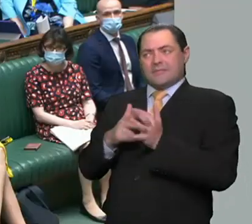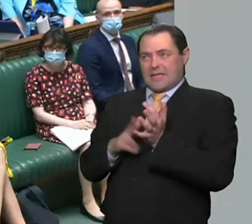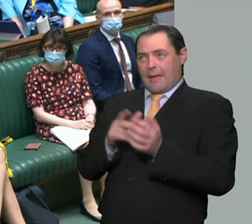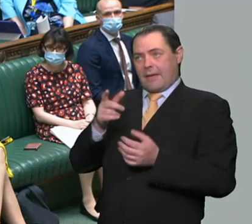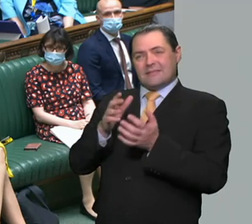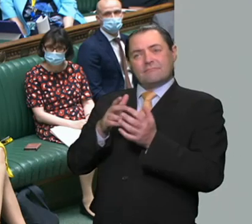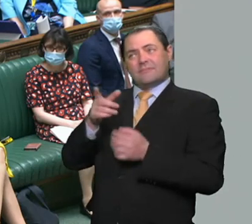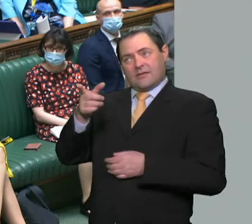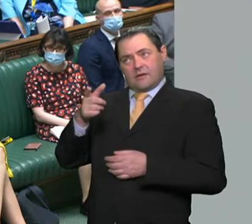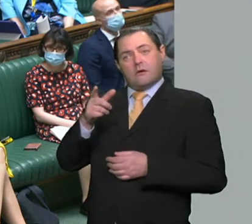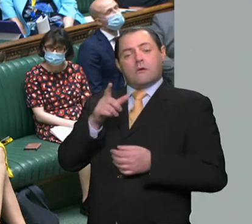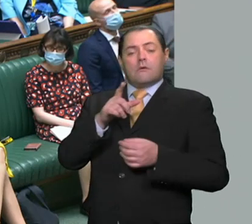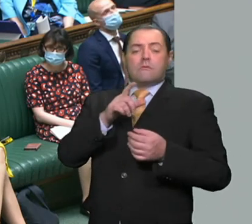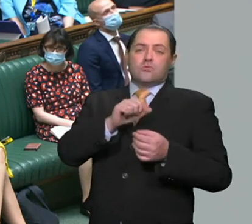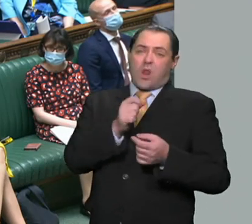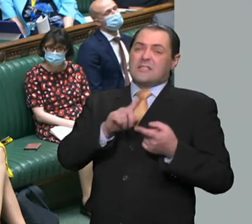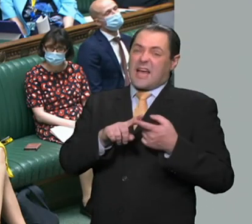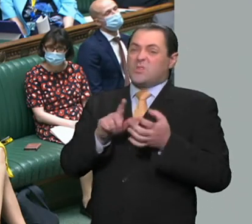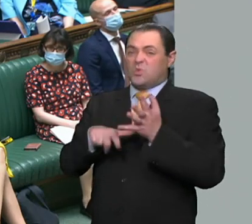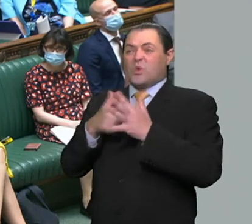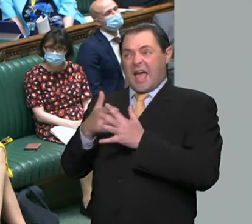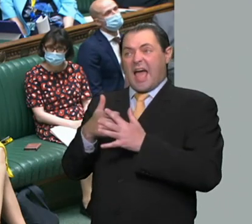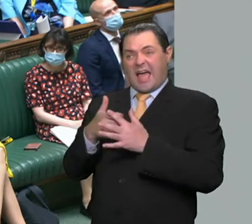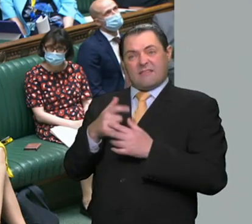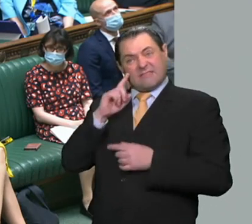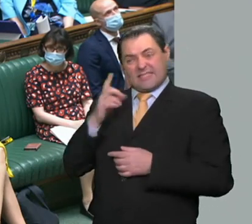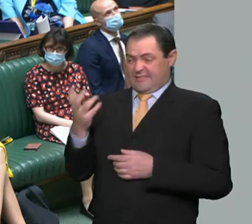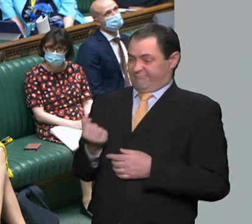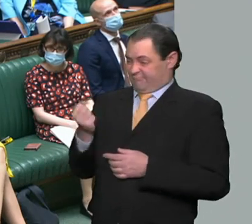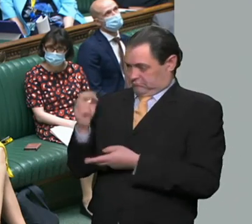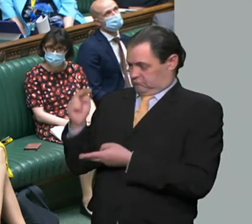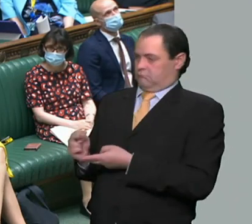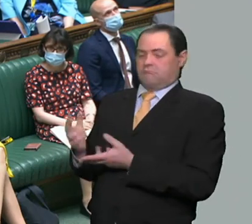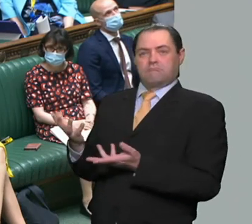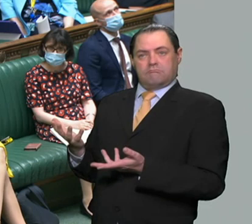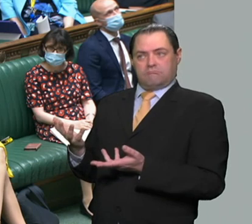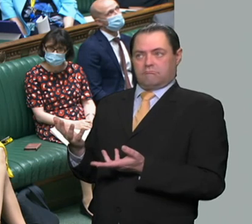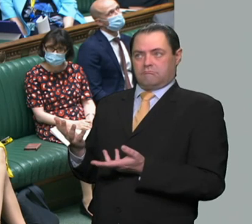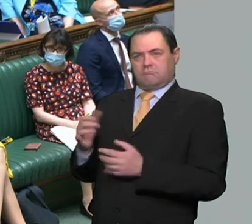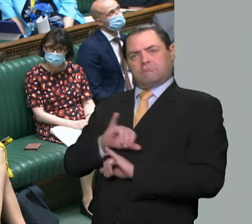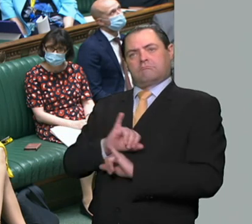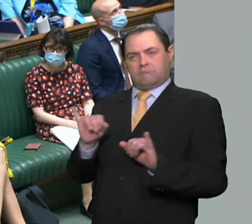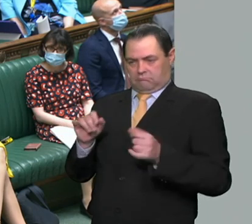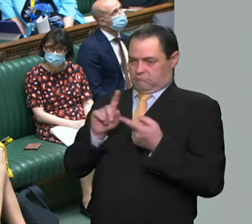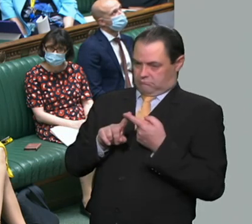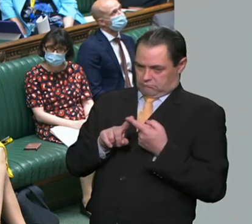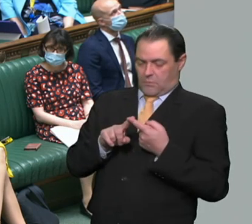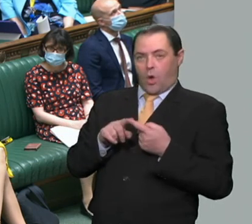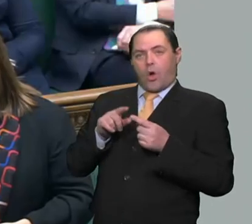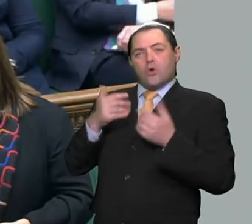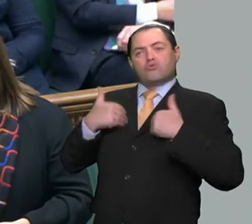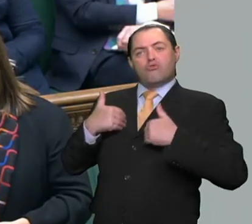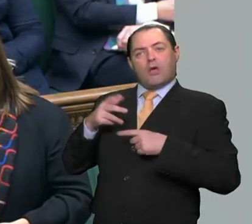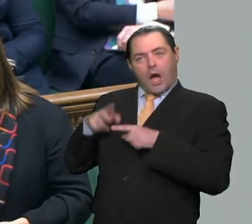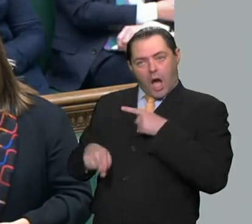the UK, millions of families are seeing their incomes slashed by this Tory government, with a toxic combination of Tory cuts,